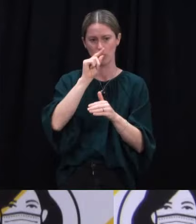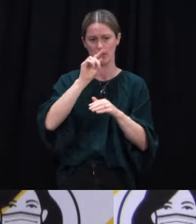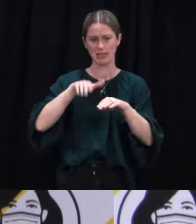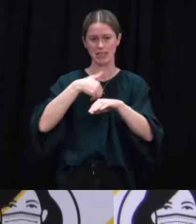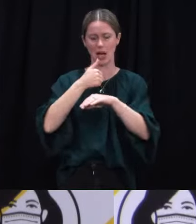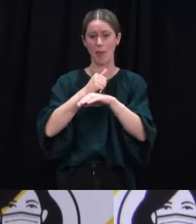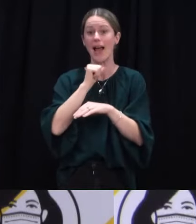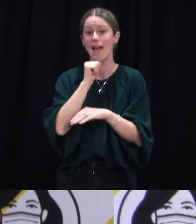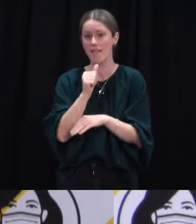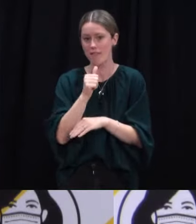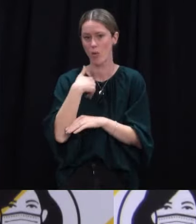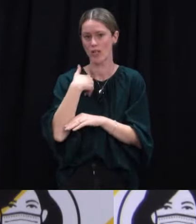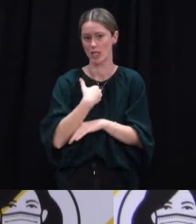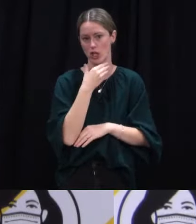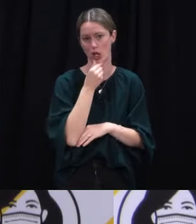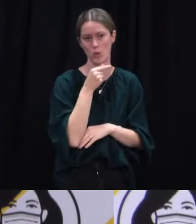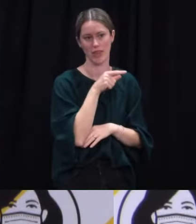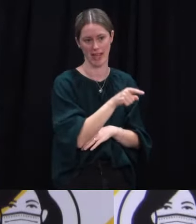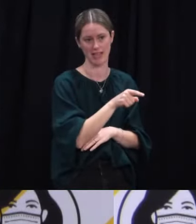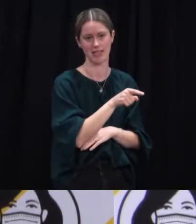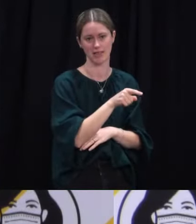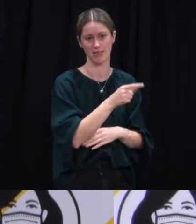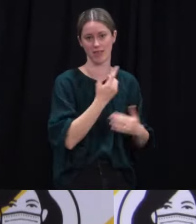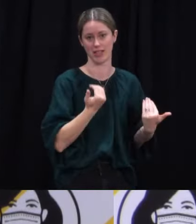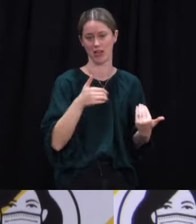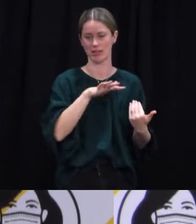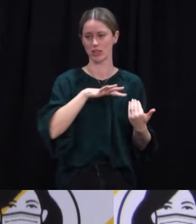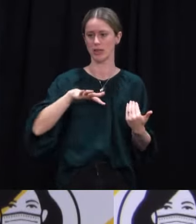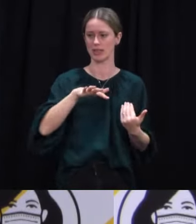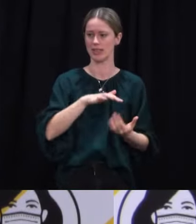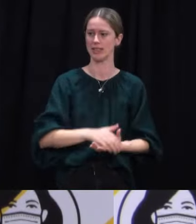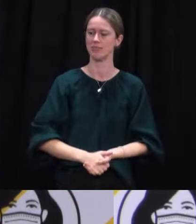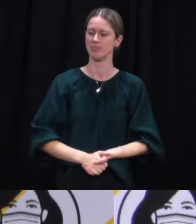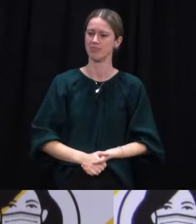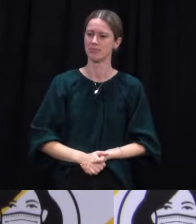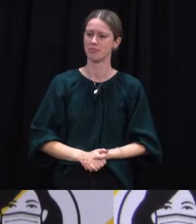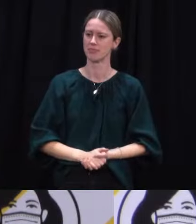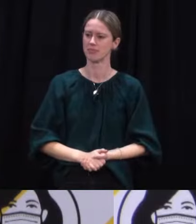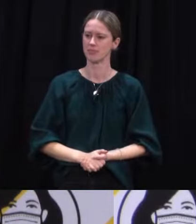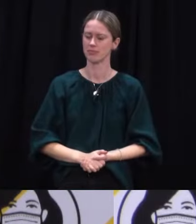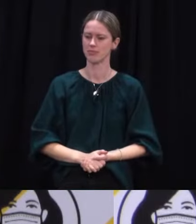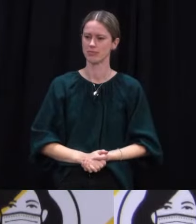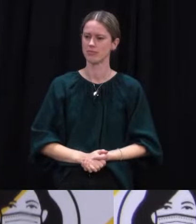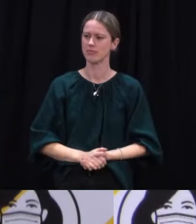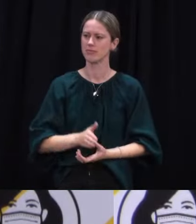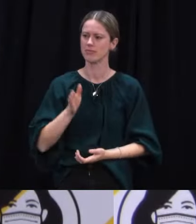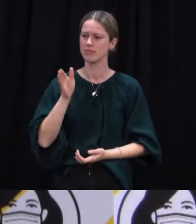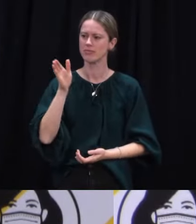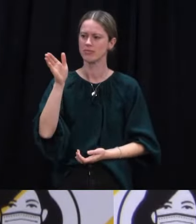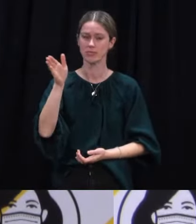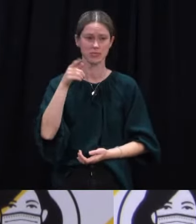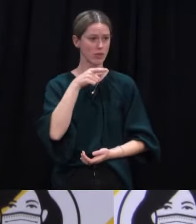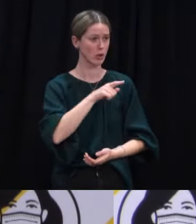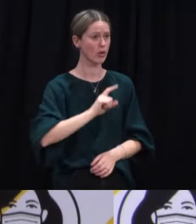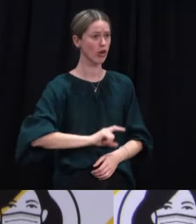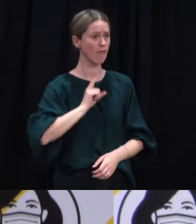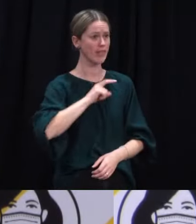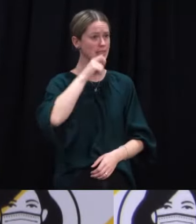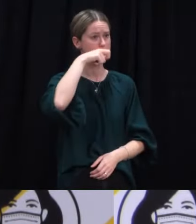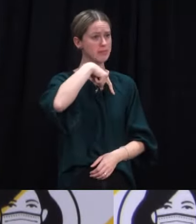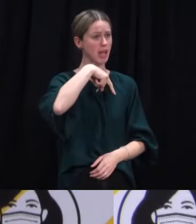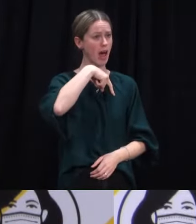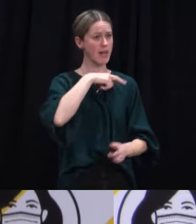in case we were needing to draw on that in the current context. Do you have confidence in saliva testing, Dr. Bloomfield? Sorry? Do you actually have confidence in